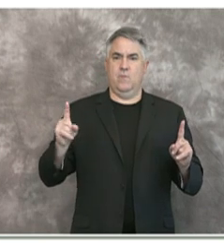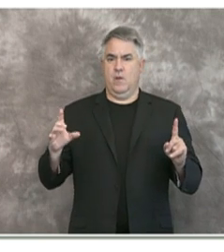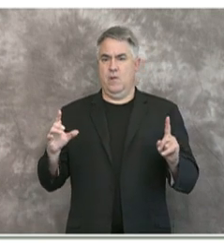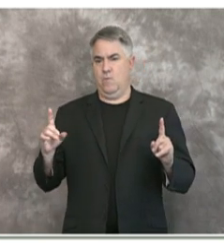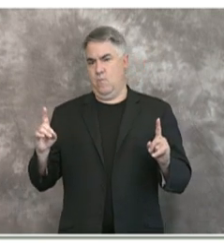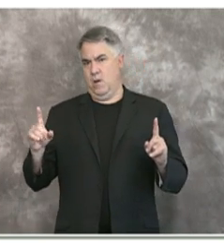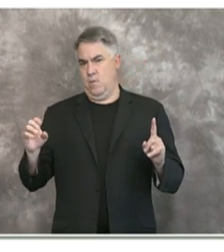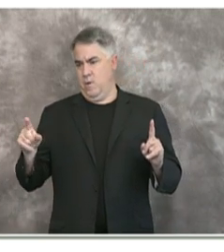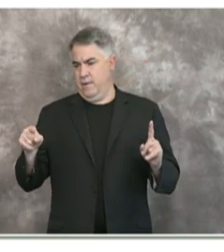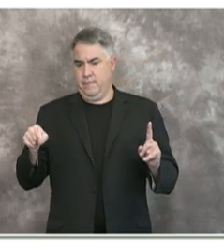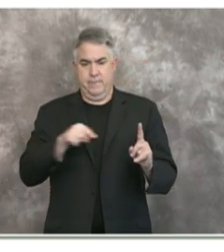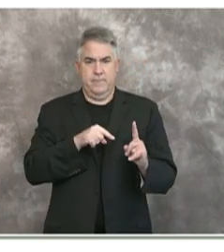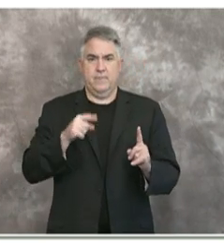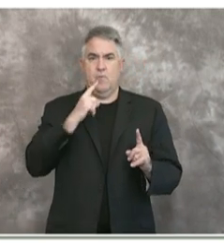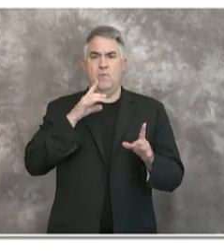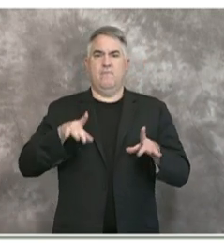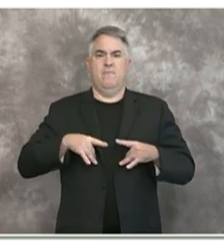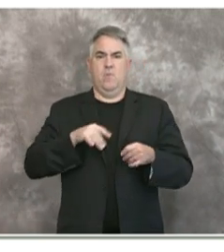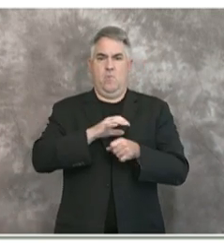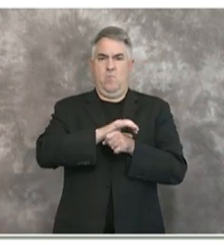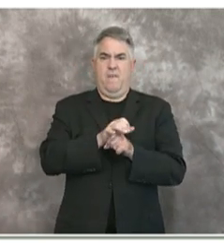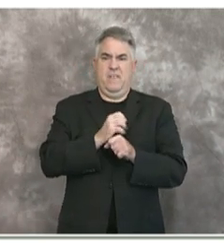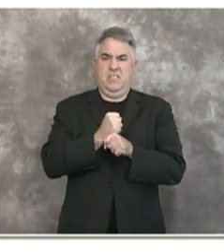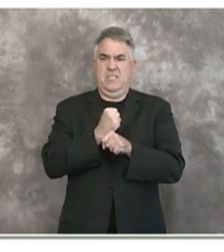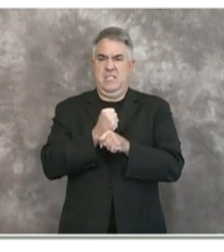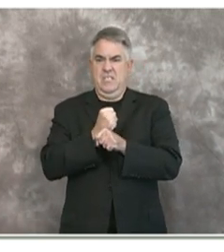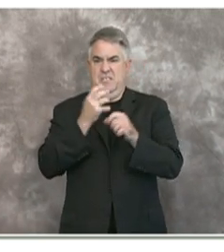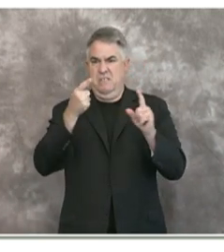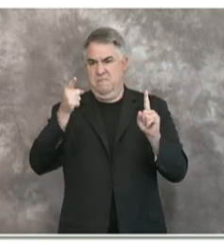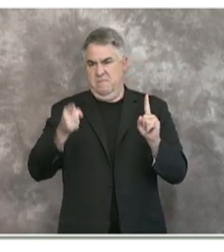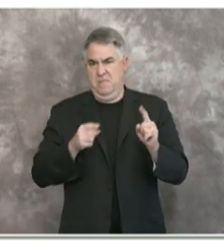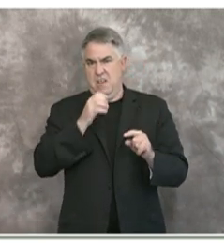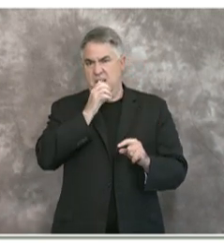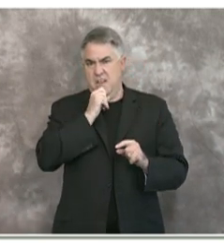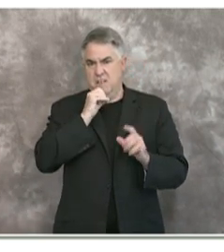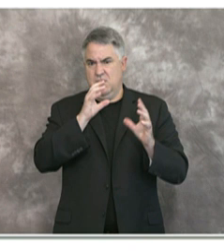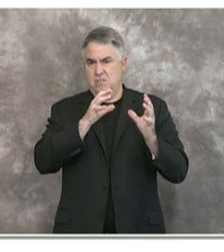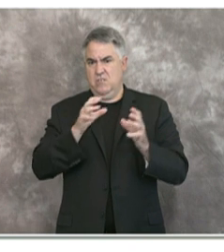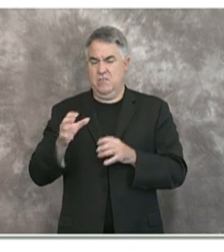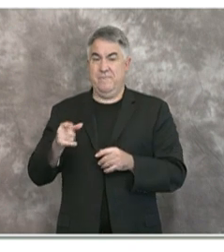101 years of age. The age group of 20 to